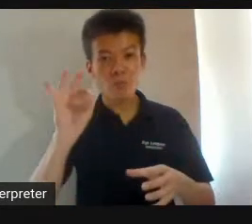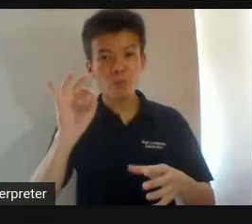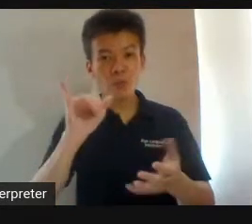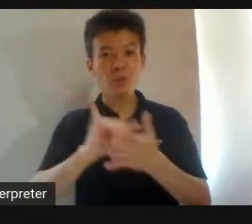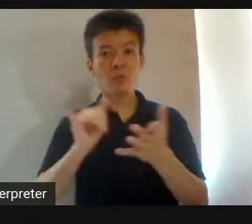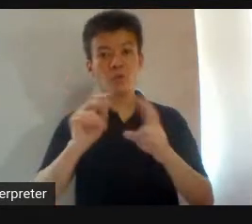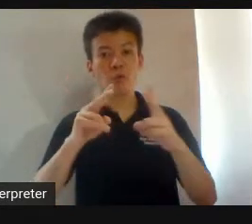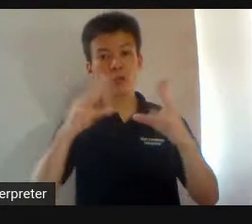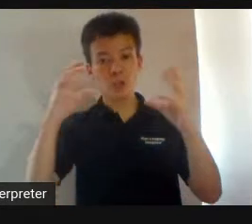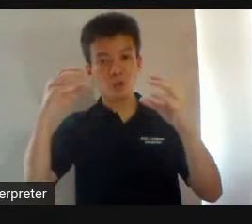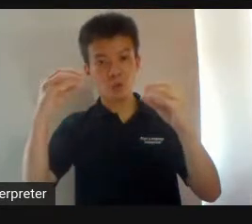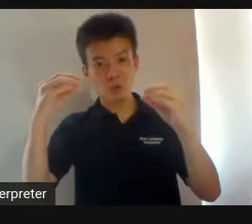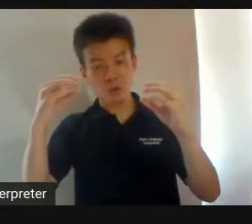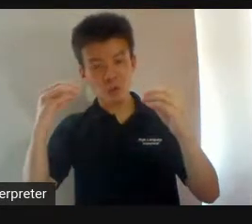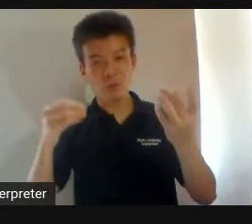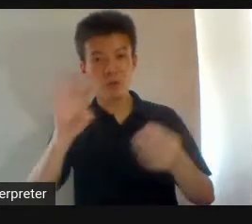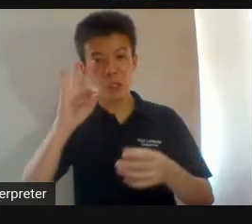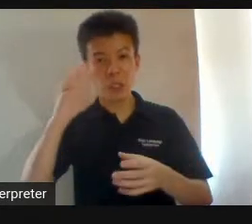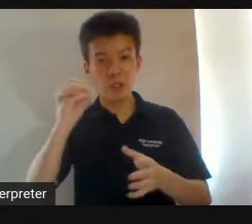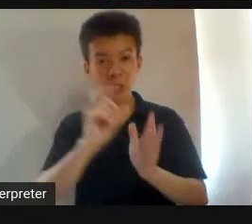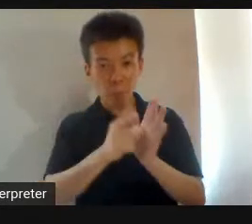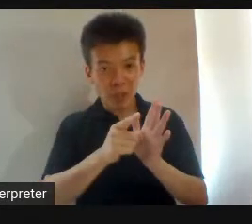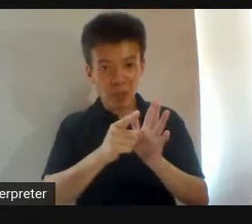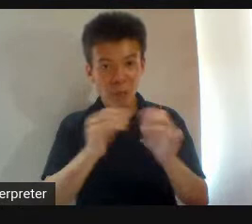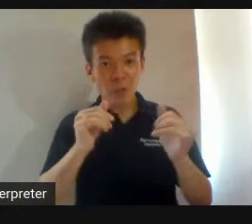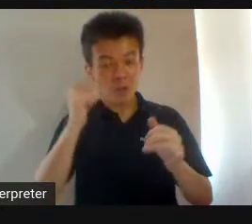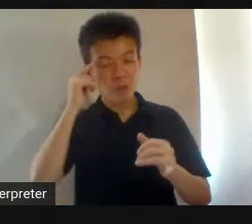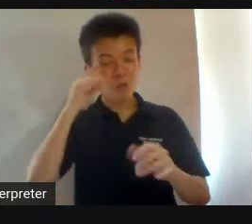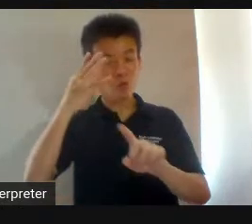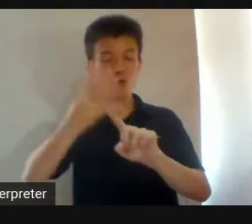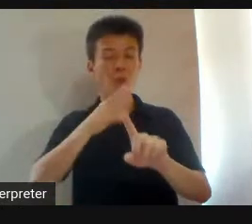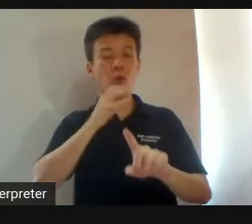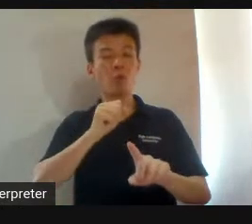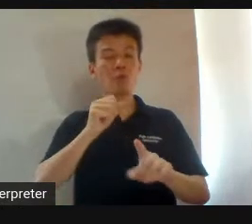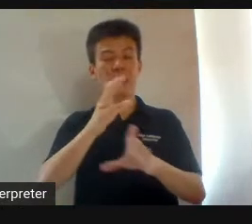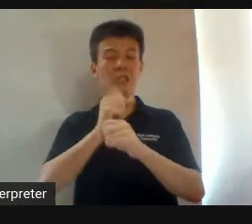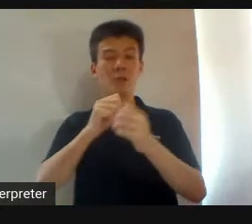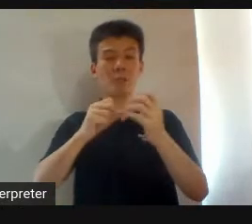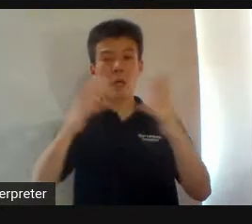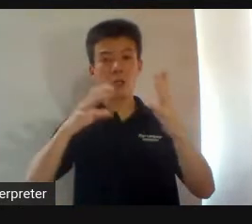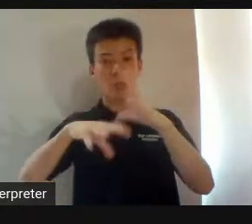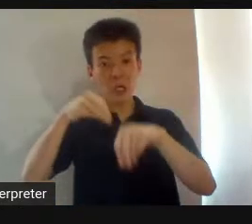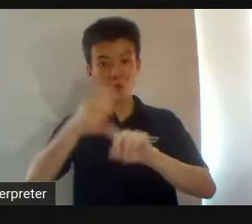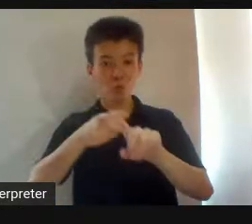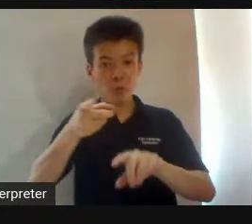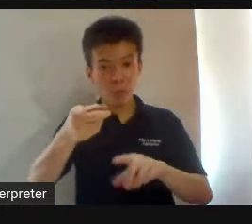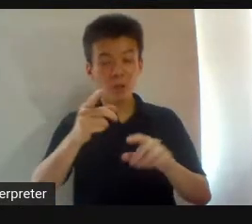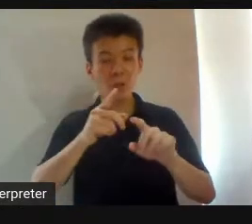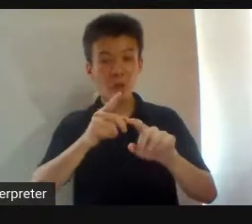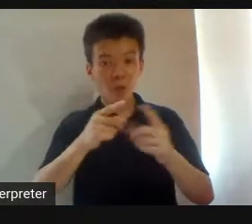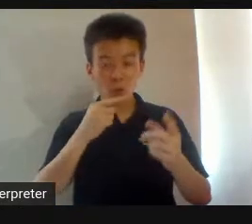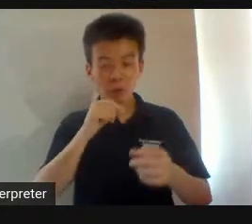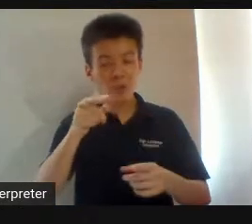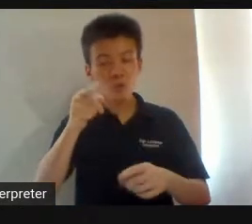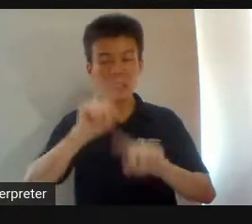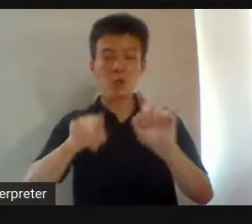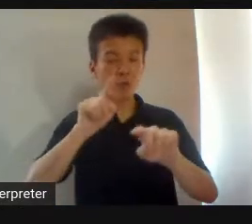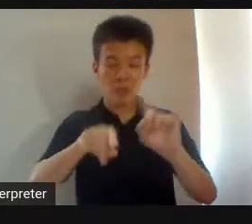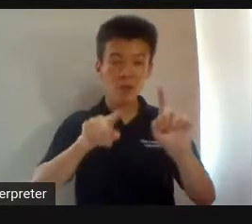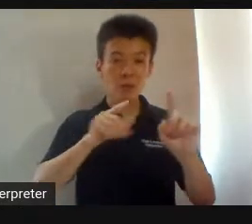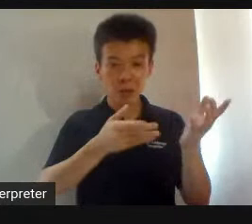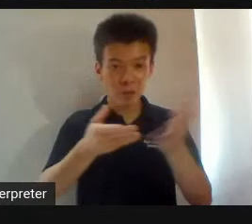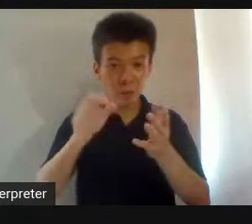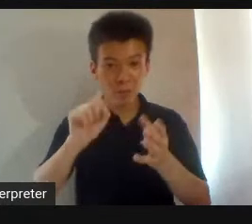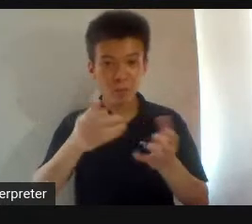be a very talky-talky 90-minute play. I don't think your 4-month-old will get much out of that. But we're not going to say, oh, you can or cannot bring your